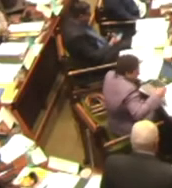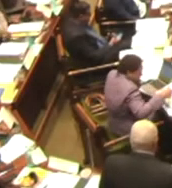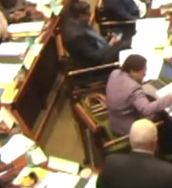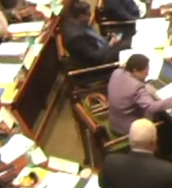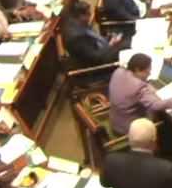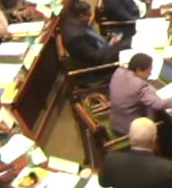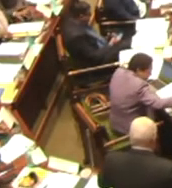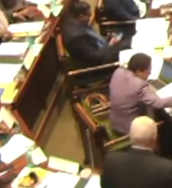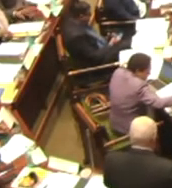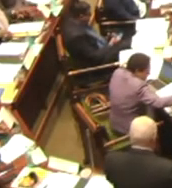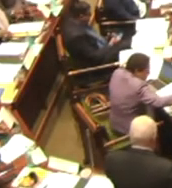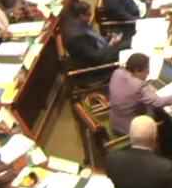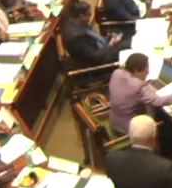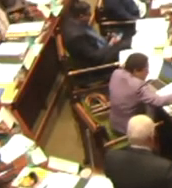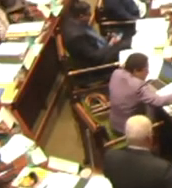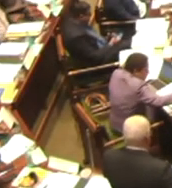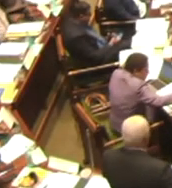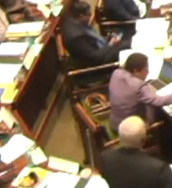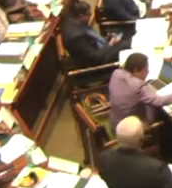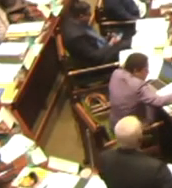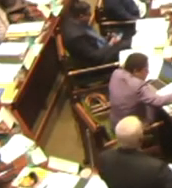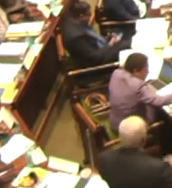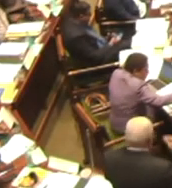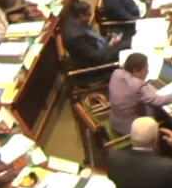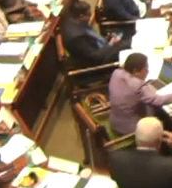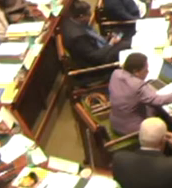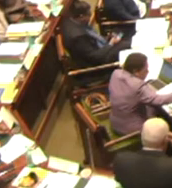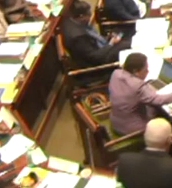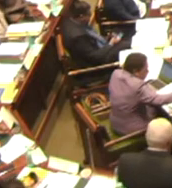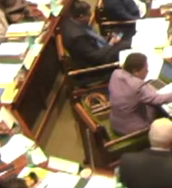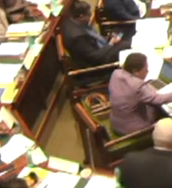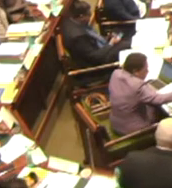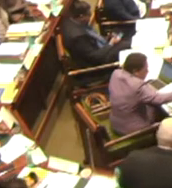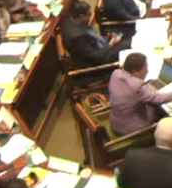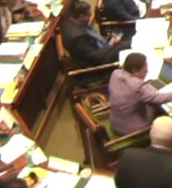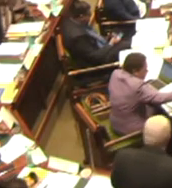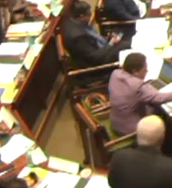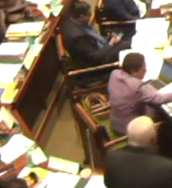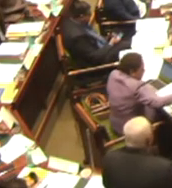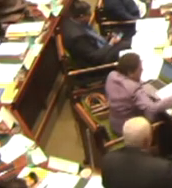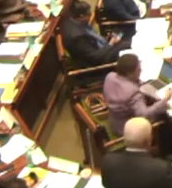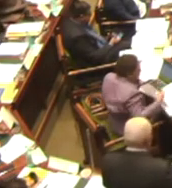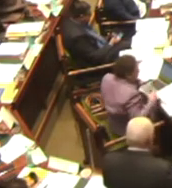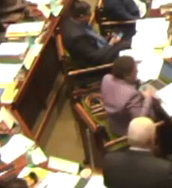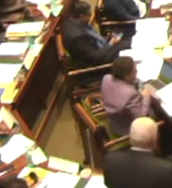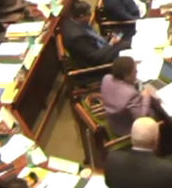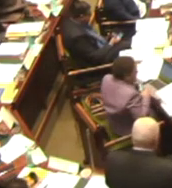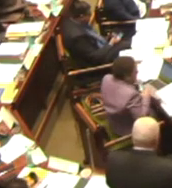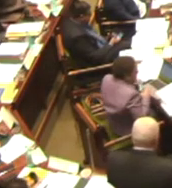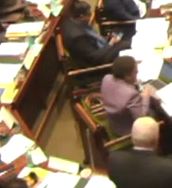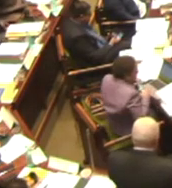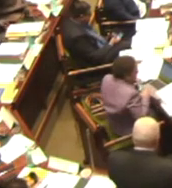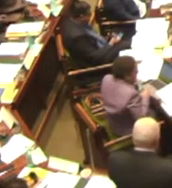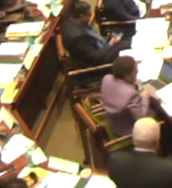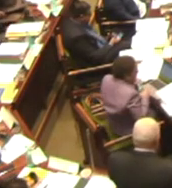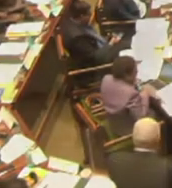Thank you, Mr. Speaker. Sir, Honourable Speaker, Honourable Prime Minister, Honourable Leader of Opposition, Honourable Cabinet Members,